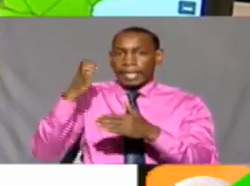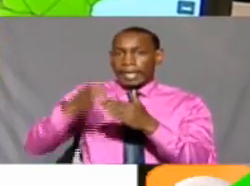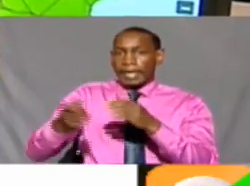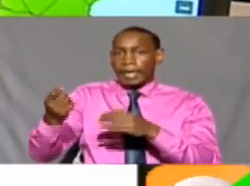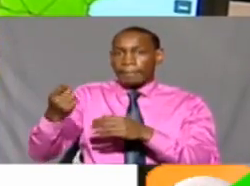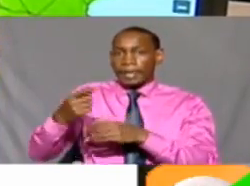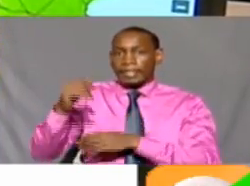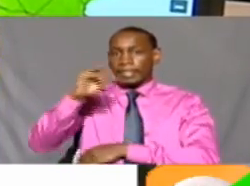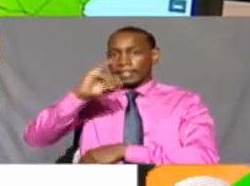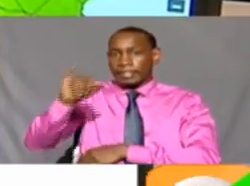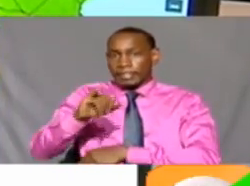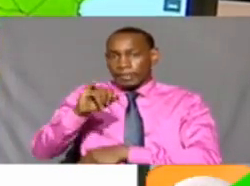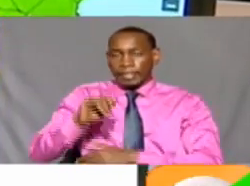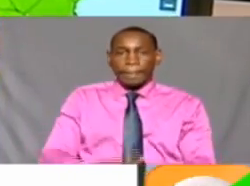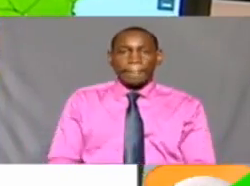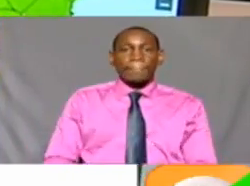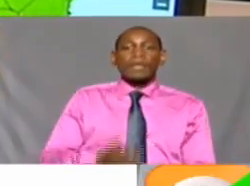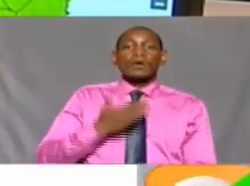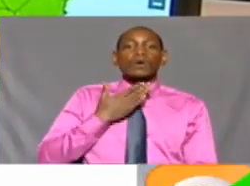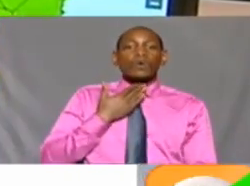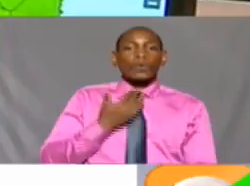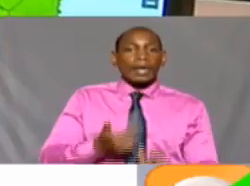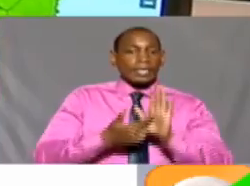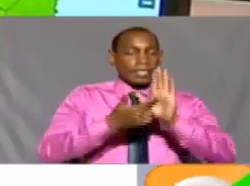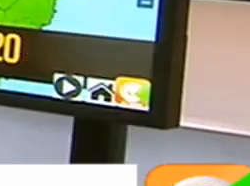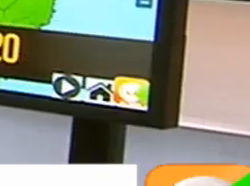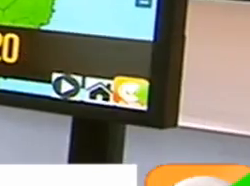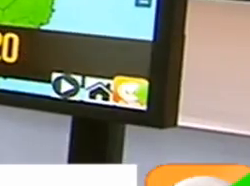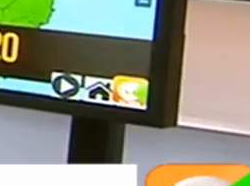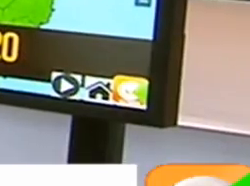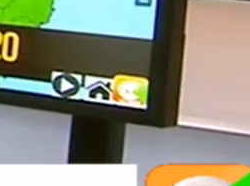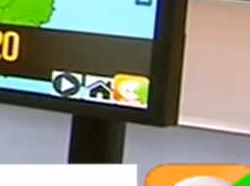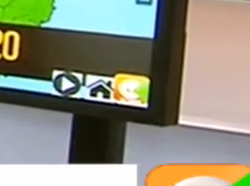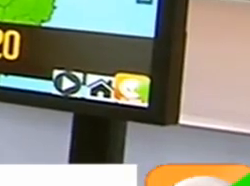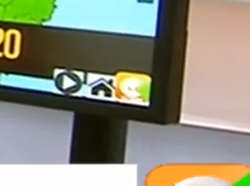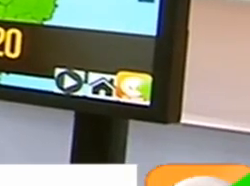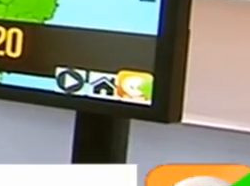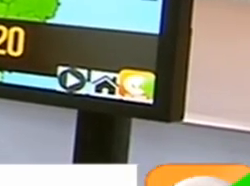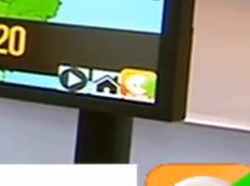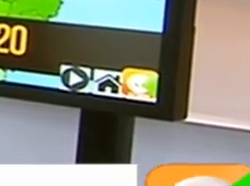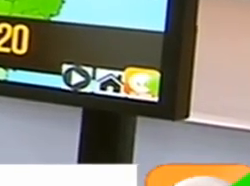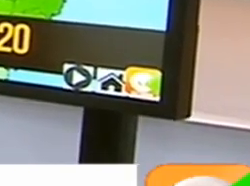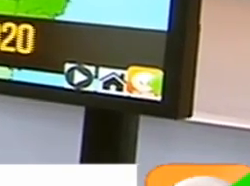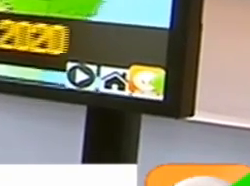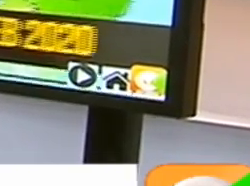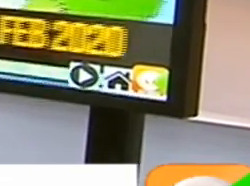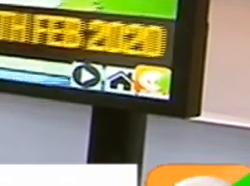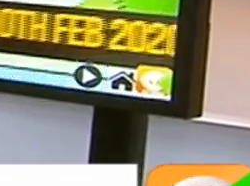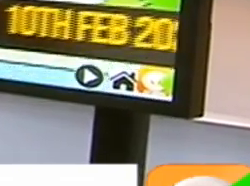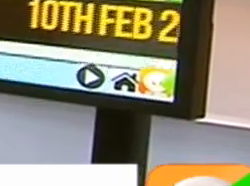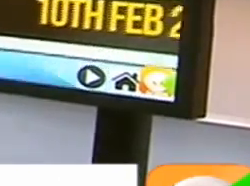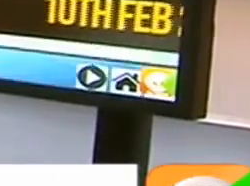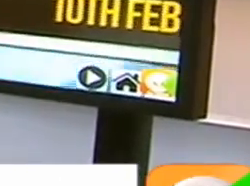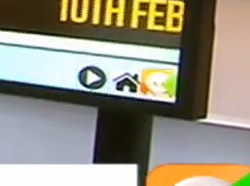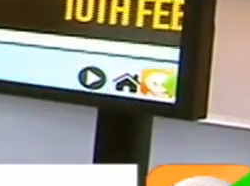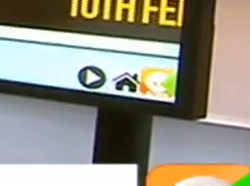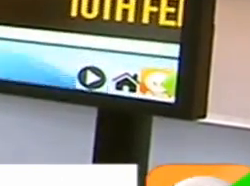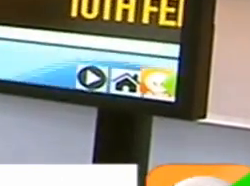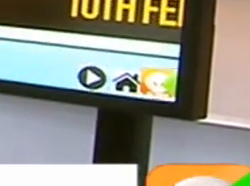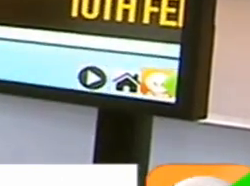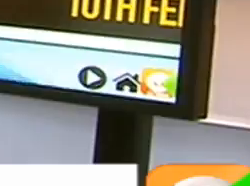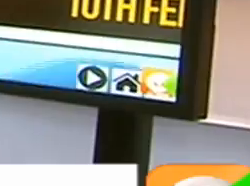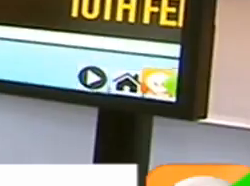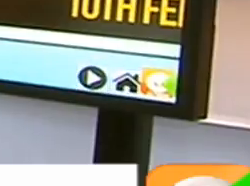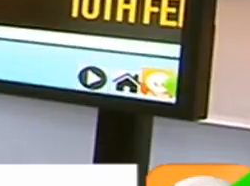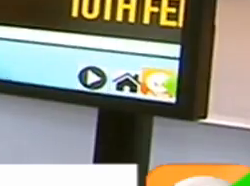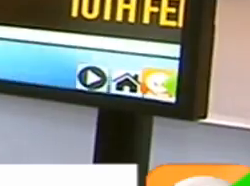okay? So I want to show you a comparison of these maps, okay? So take a look at